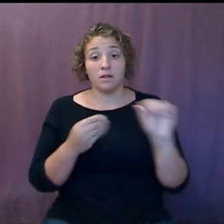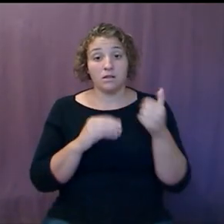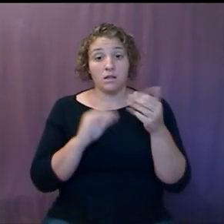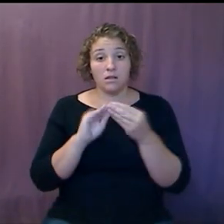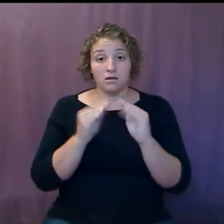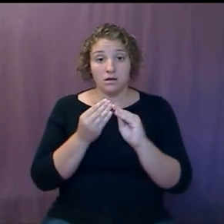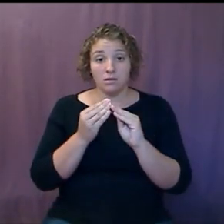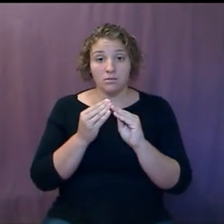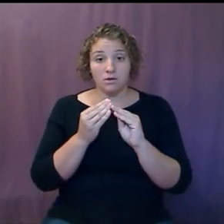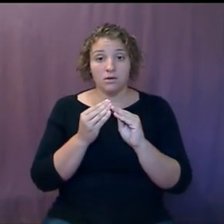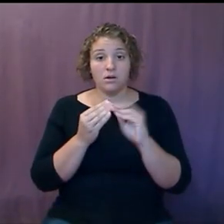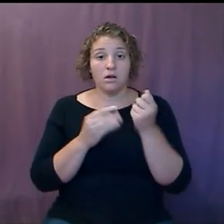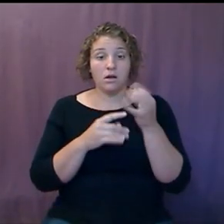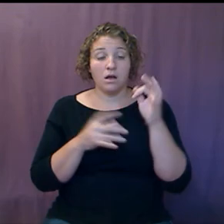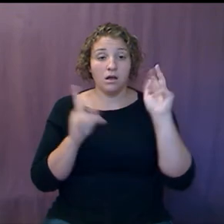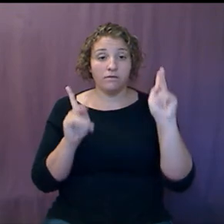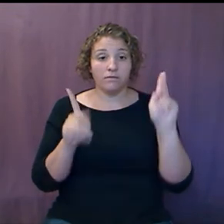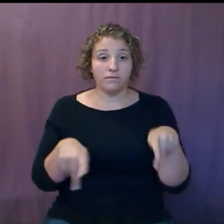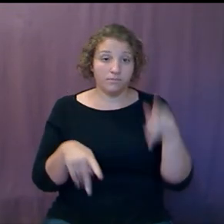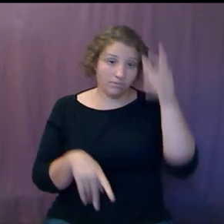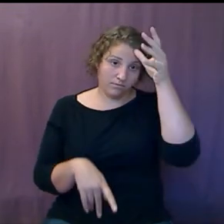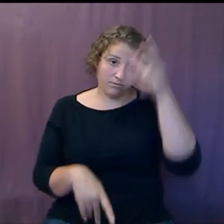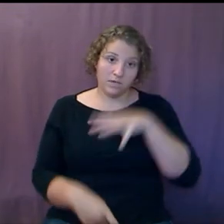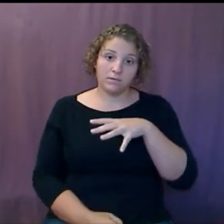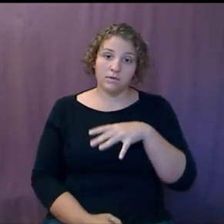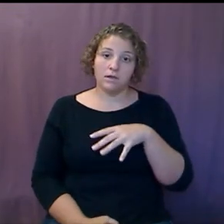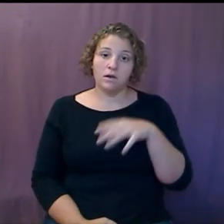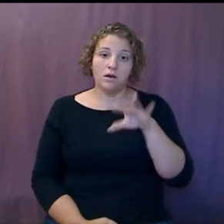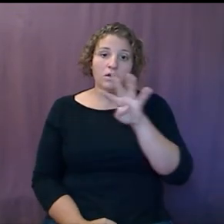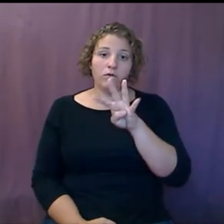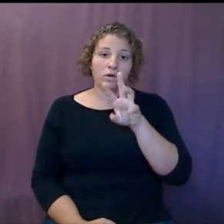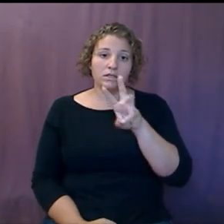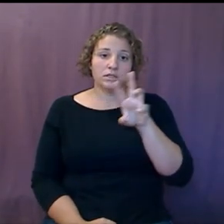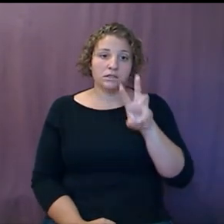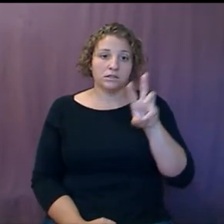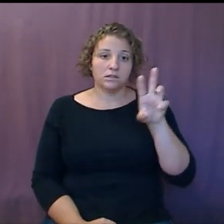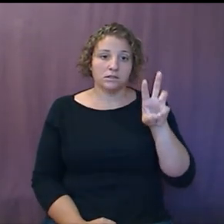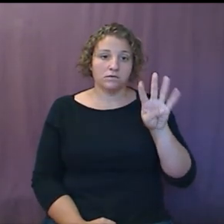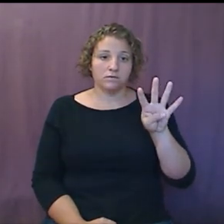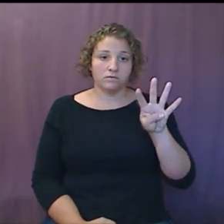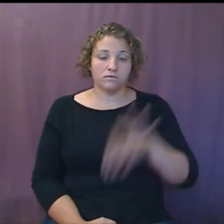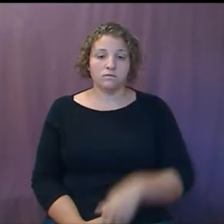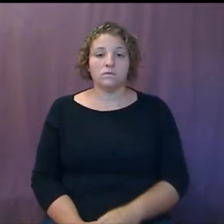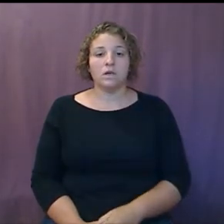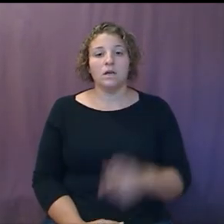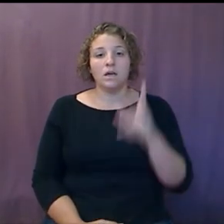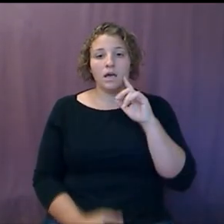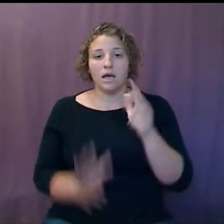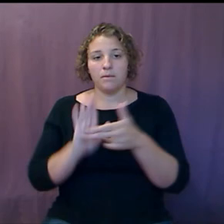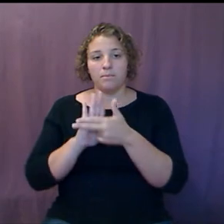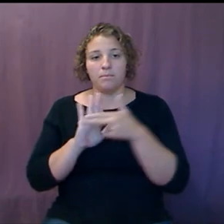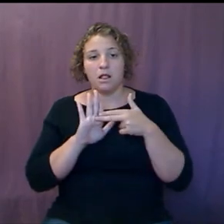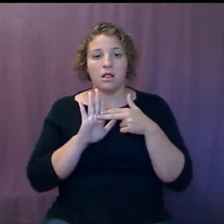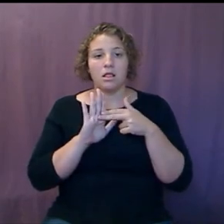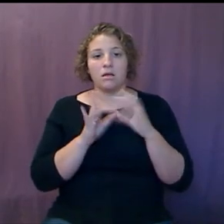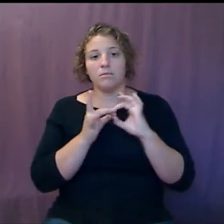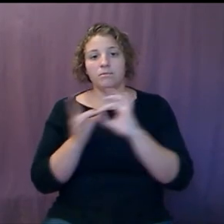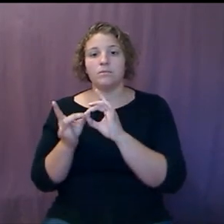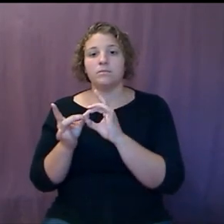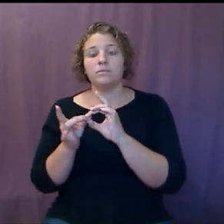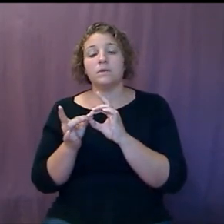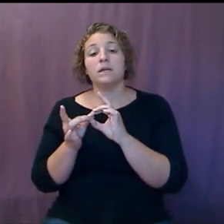that is a number of a man four six six six four and the moniker the logo that goes with this is it's in